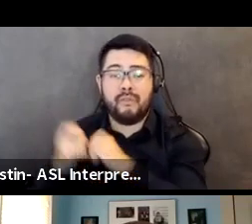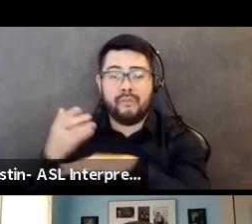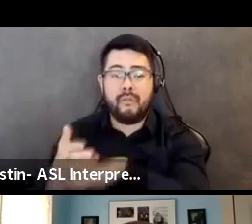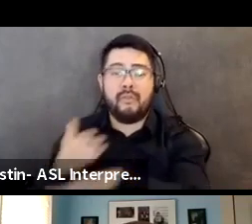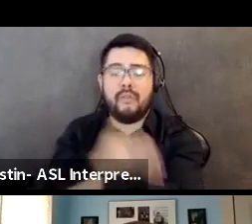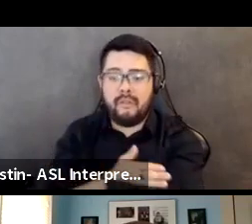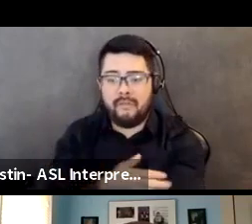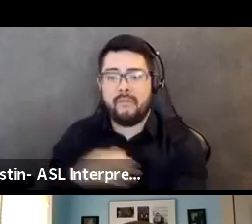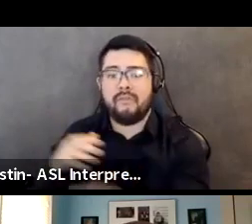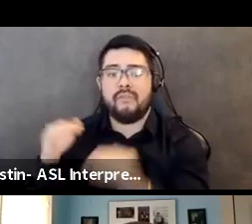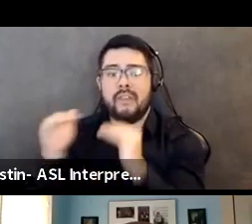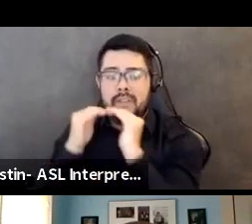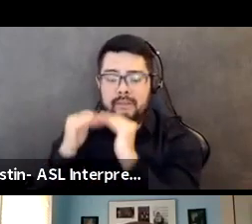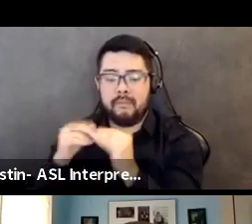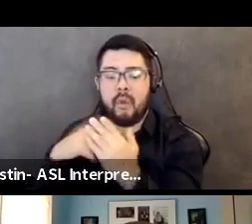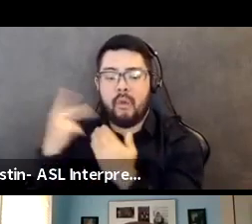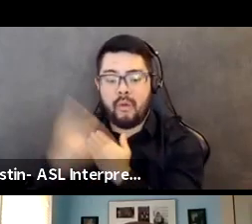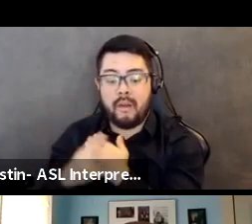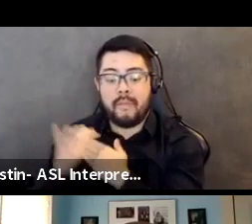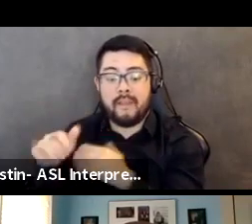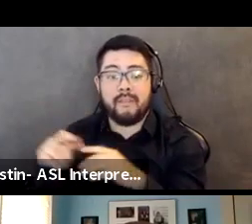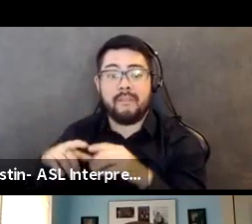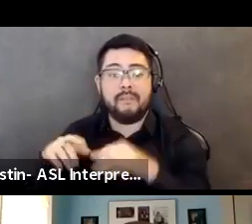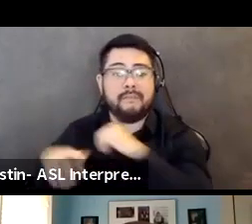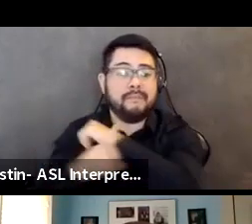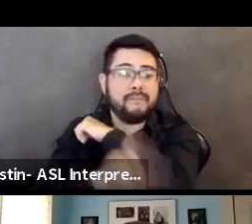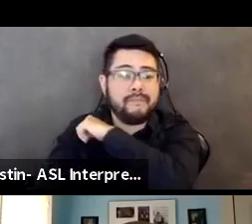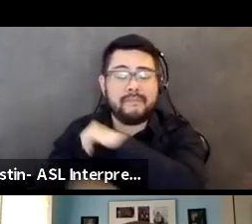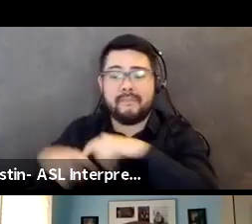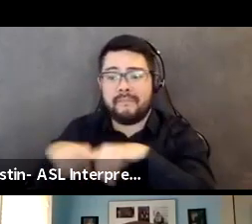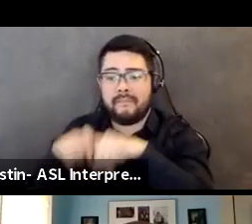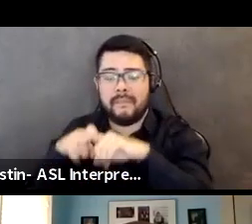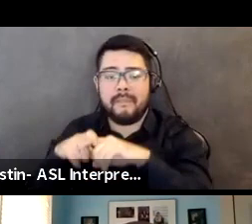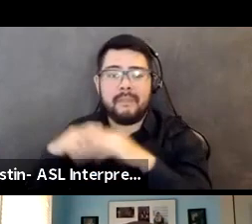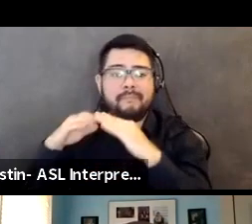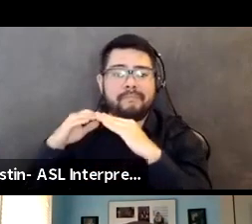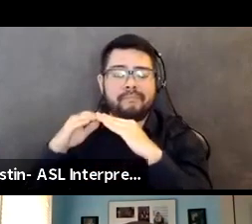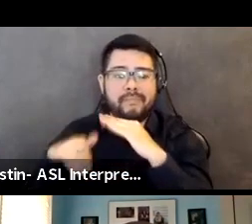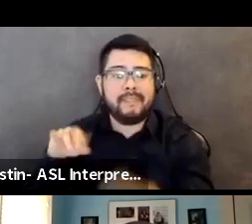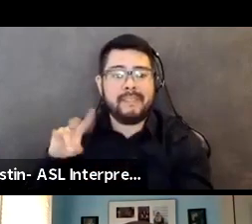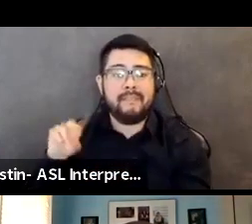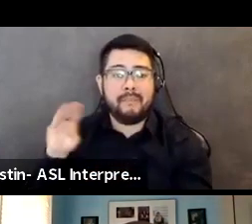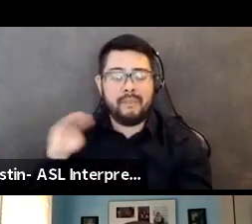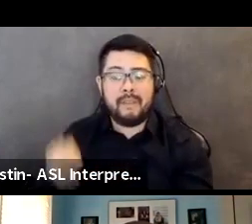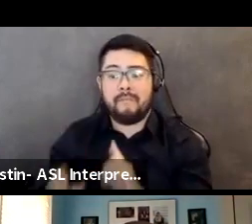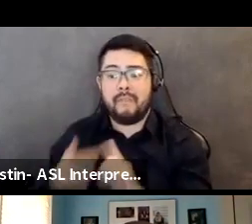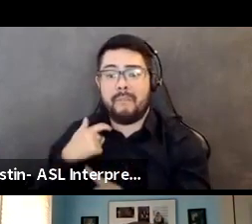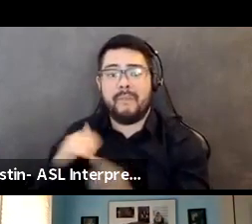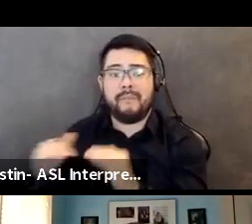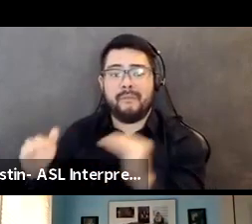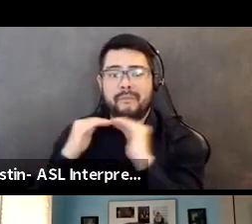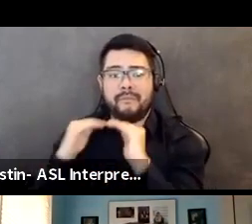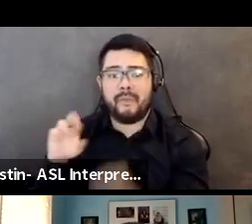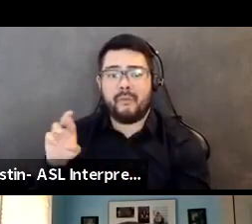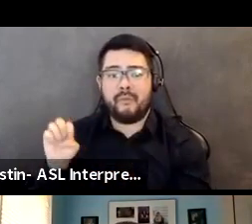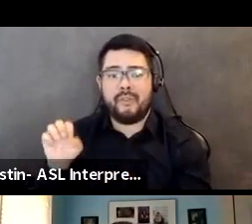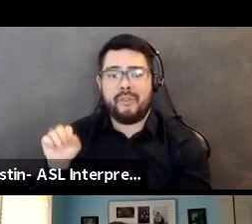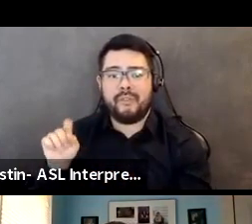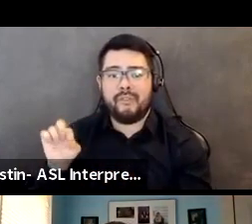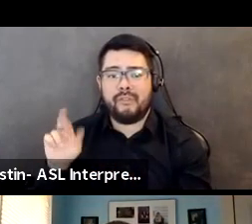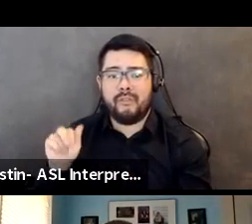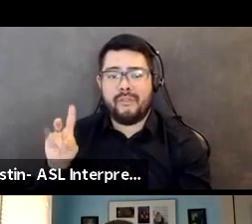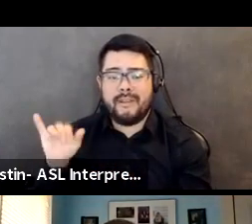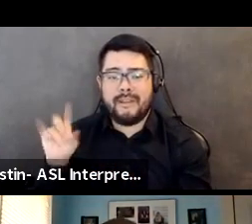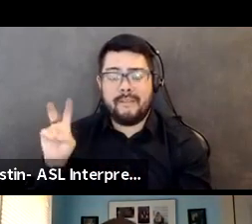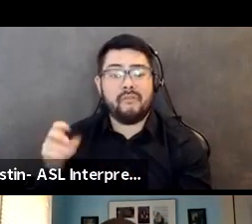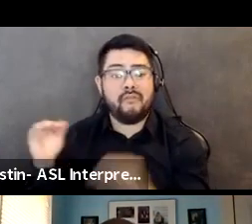suspensions by almost 70 percent just by using a restorative justice approach and this is not about individual officers